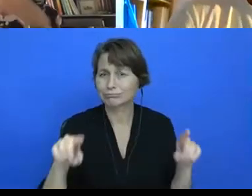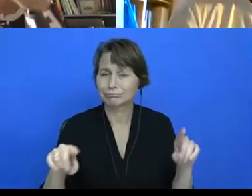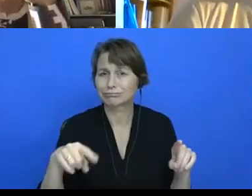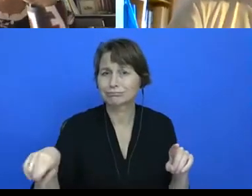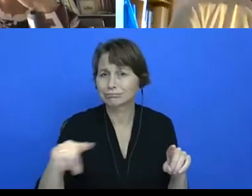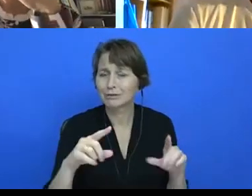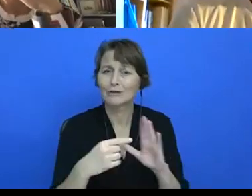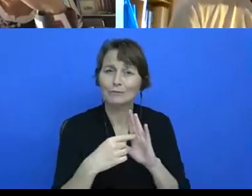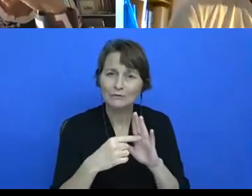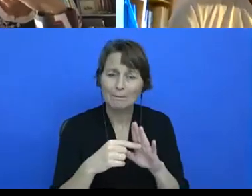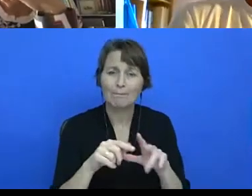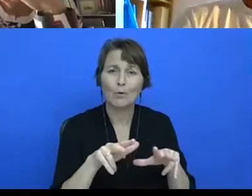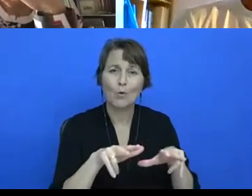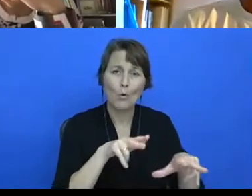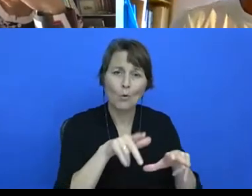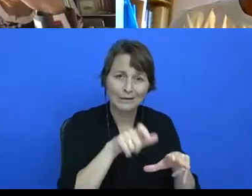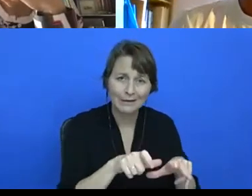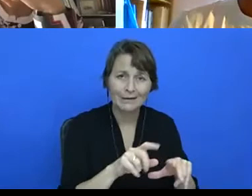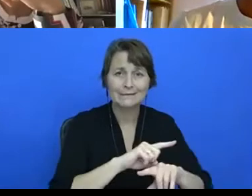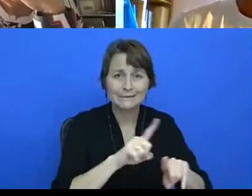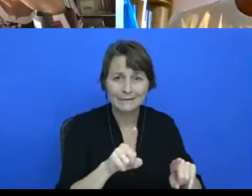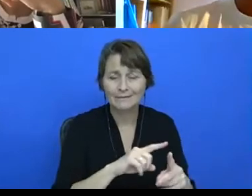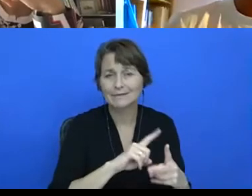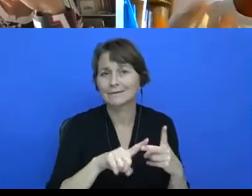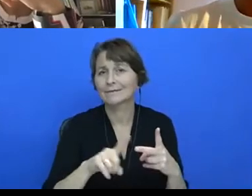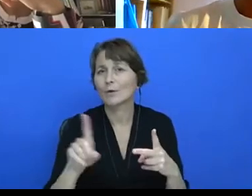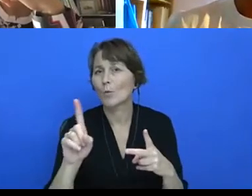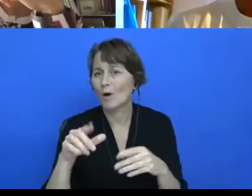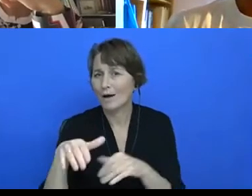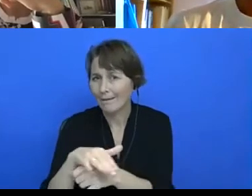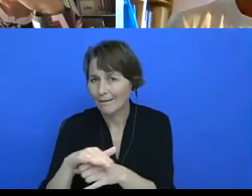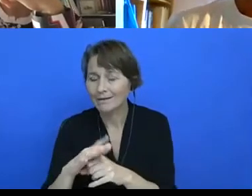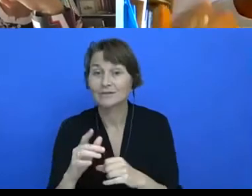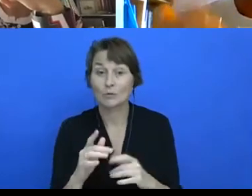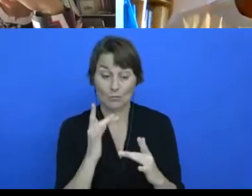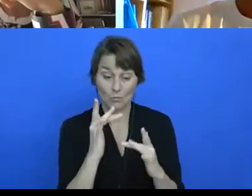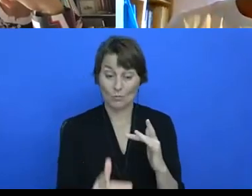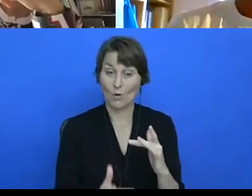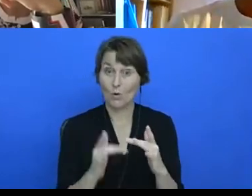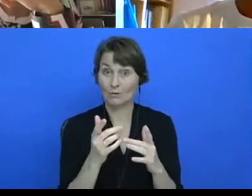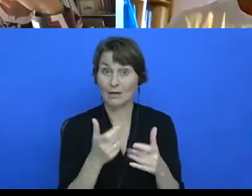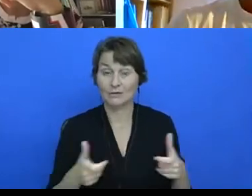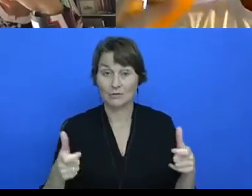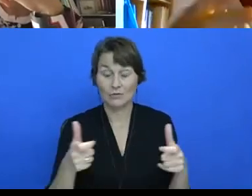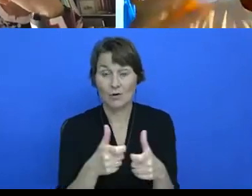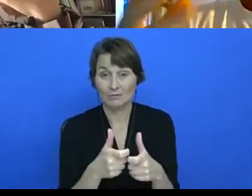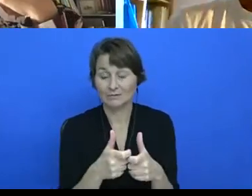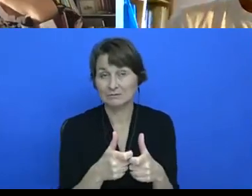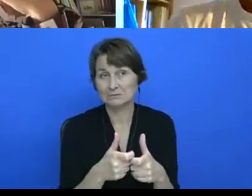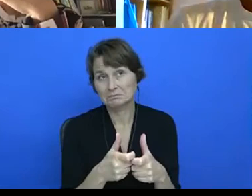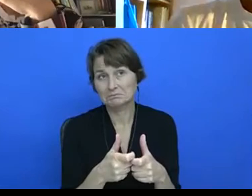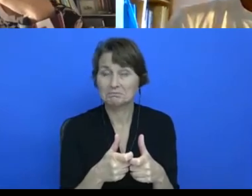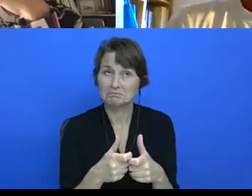stuff. I think, that it's important, I think, probably to say that online conferences, I mean, they can be, they could probably,